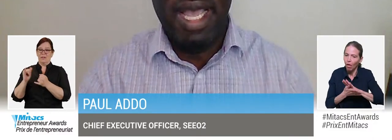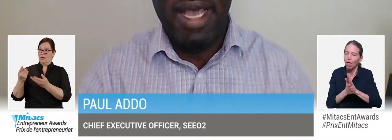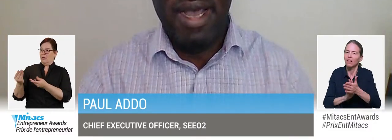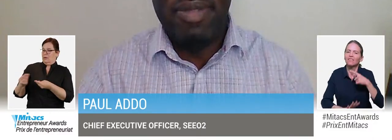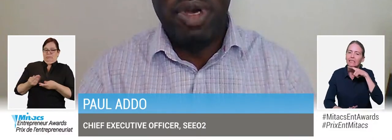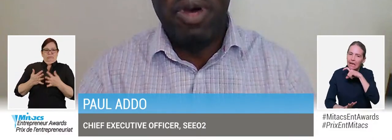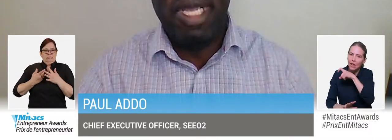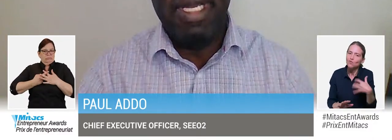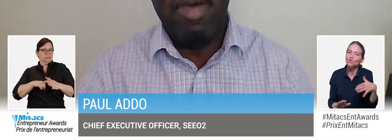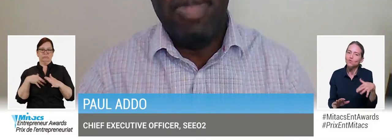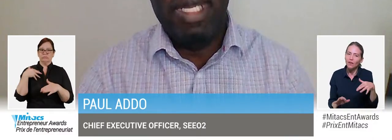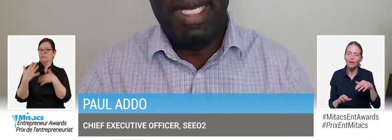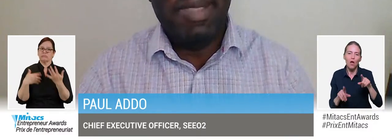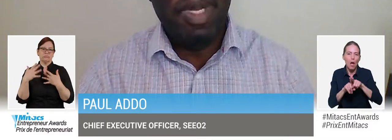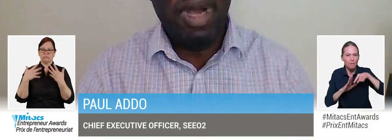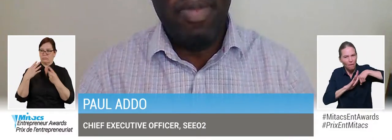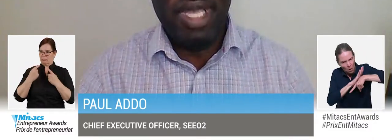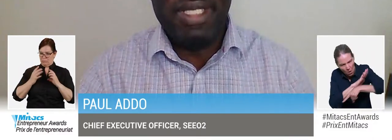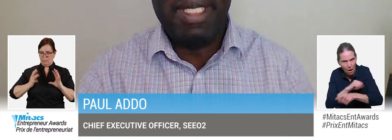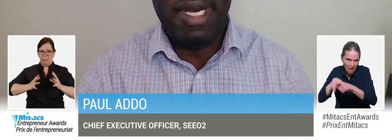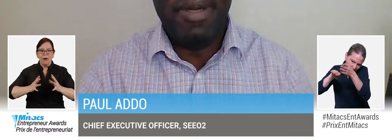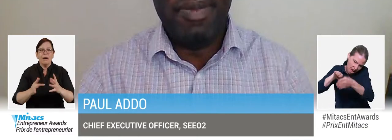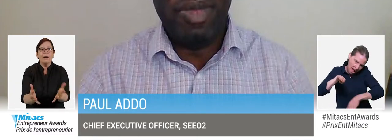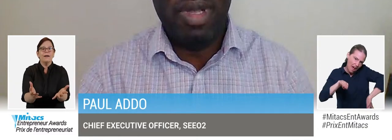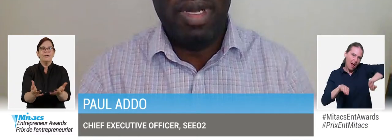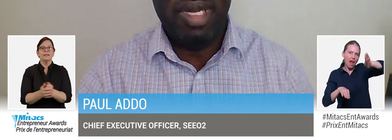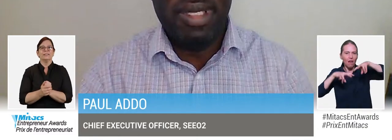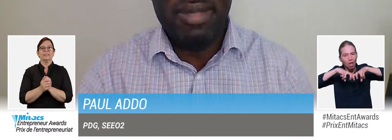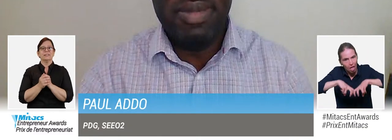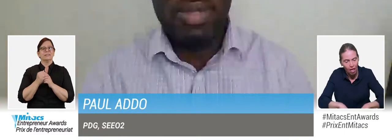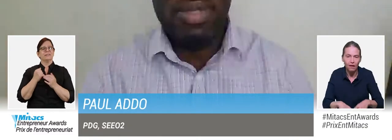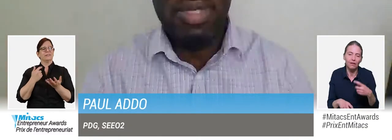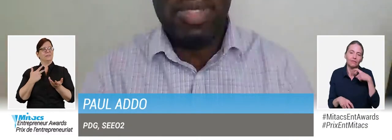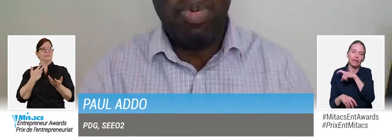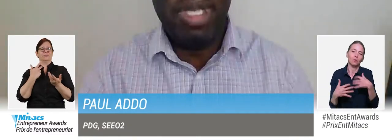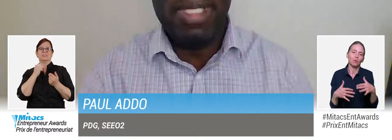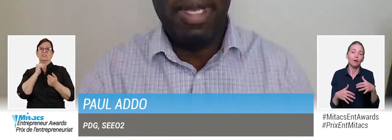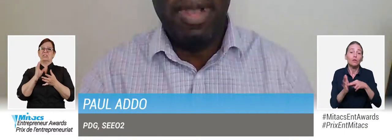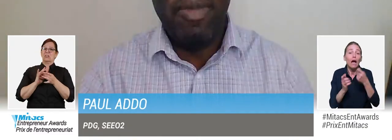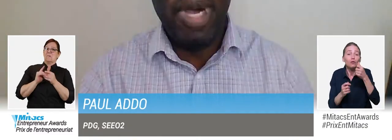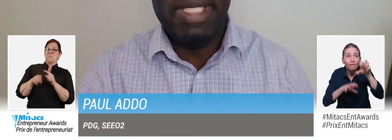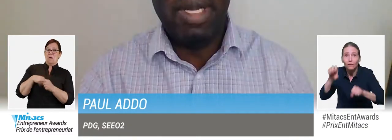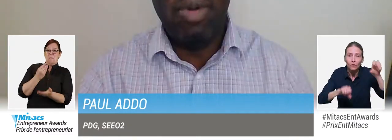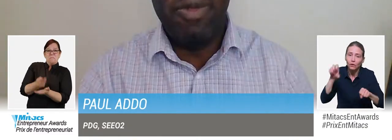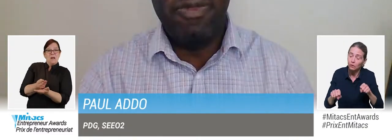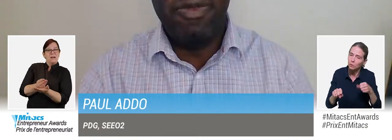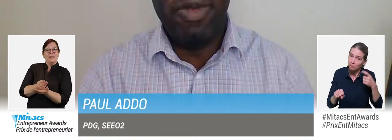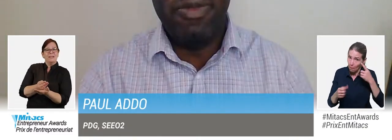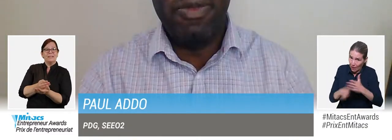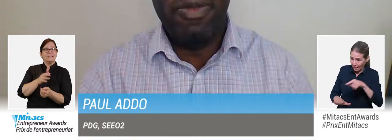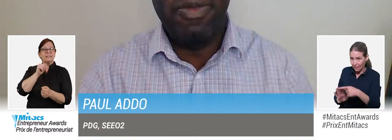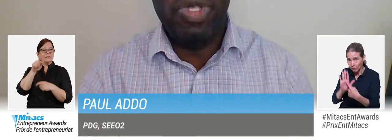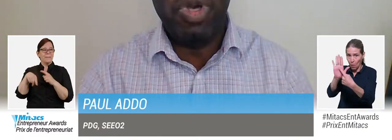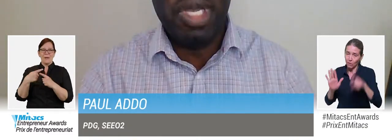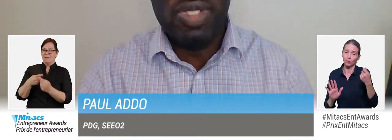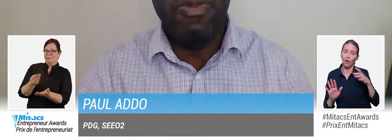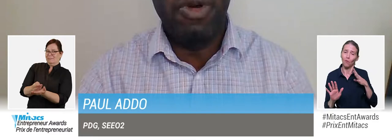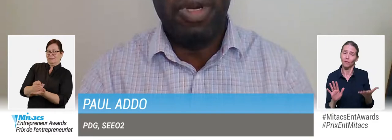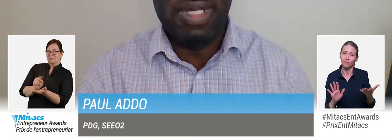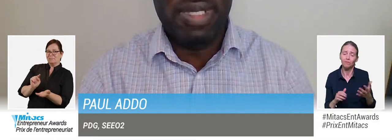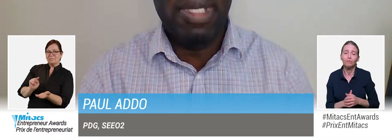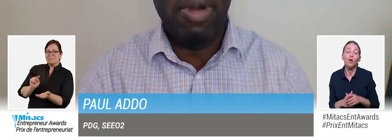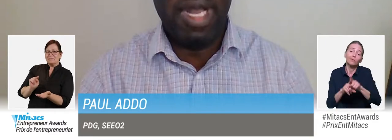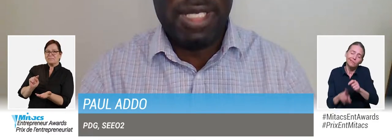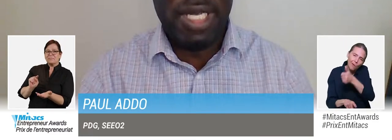right? So yeah, that has been our biggest hurdle to this point. But you know, we're talking